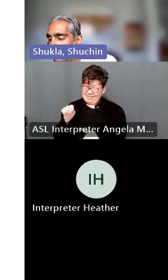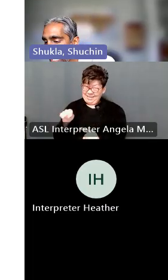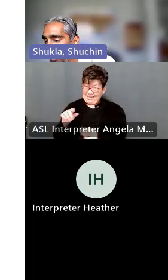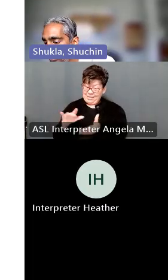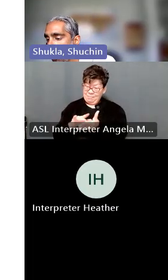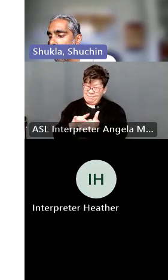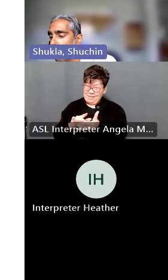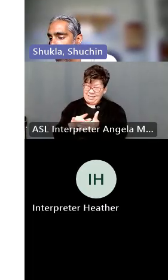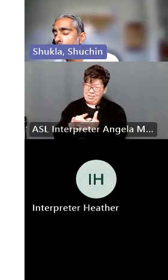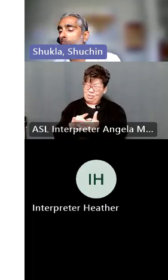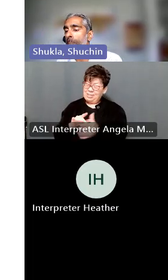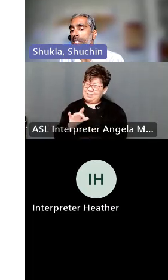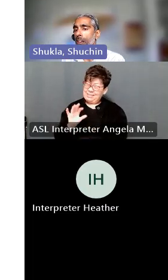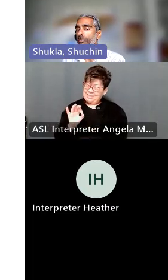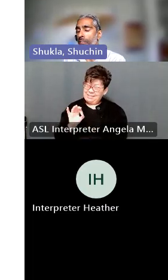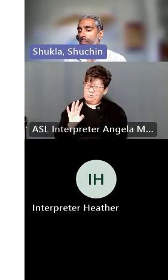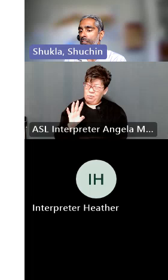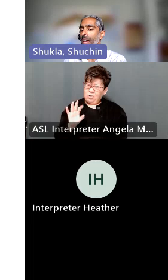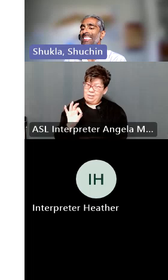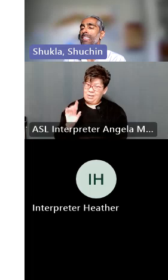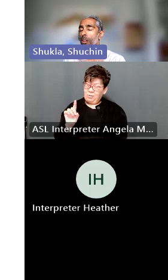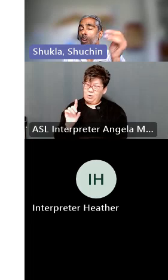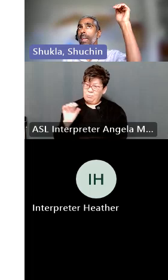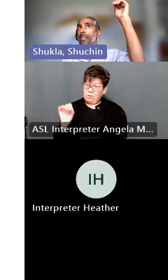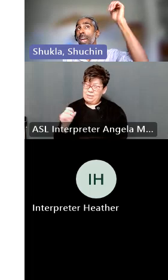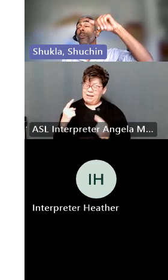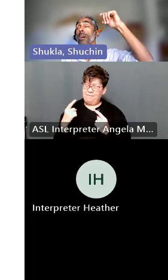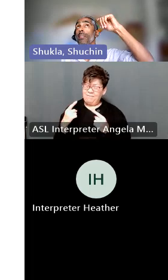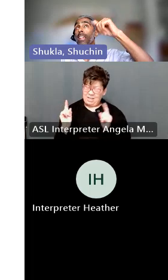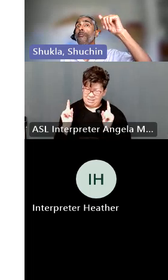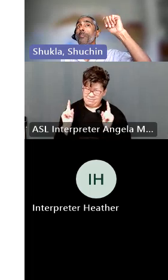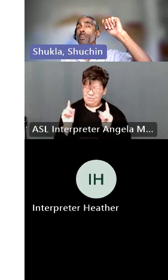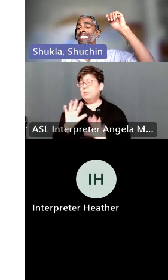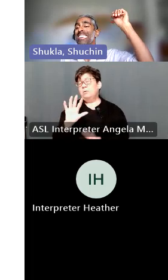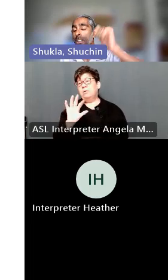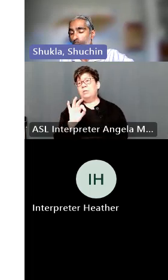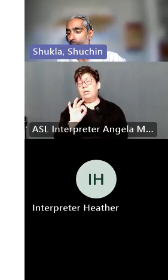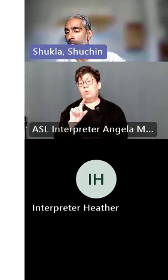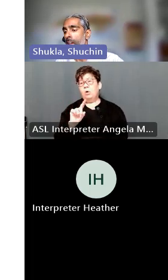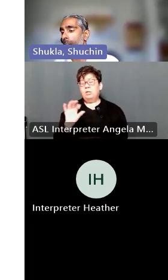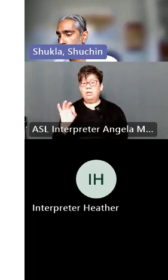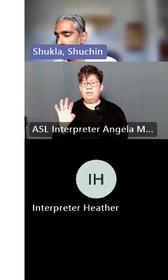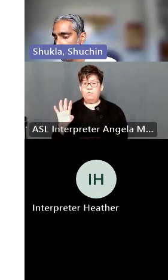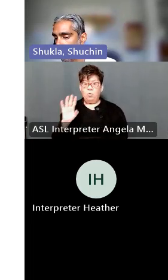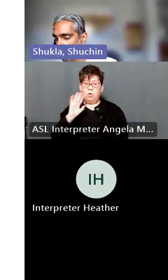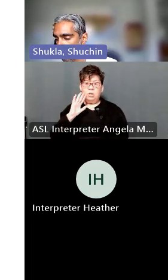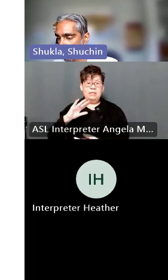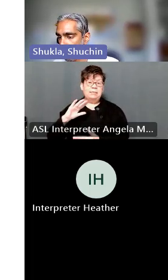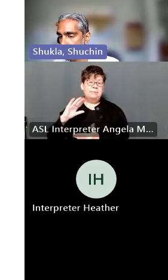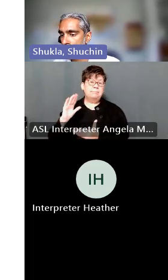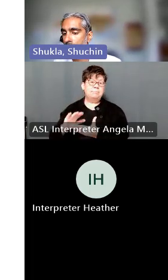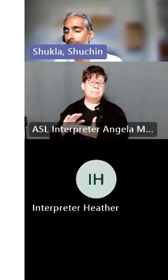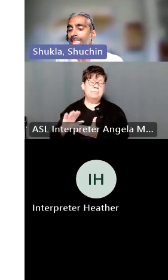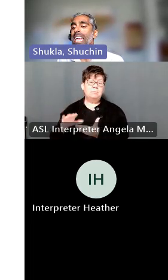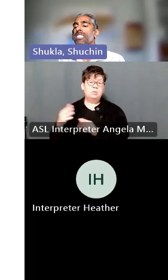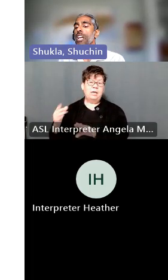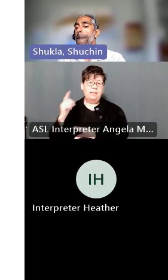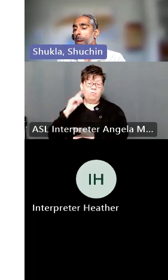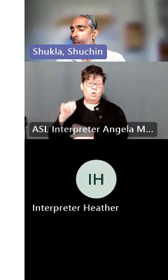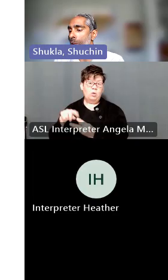is 94 and 91% effective, or 91, 94% decrease in risk of death for those